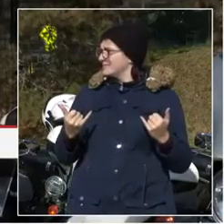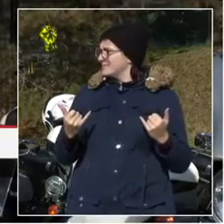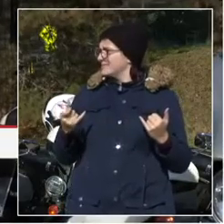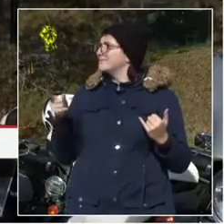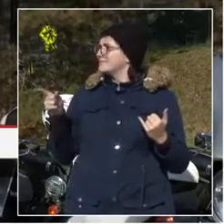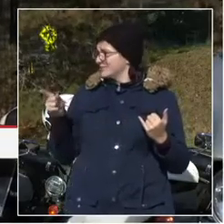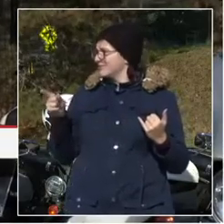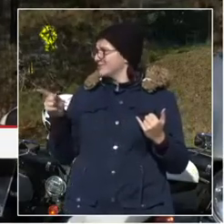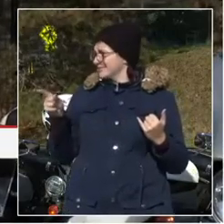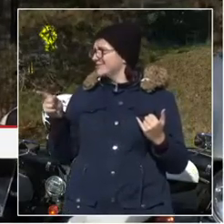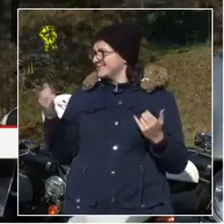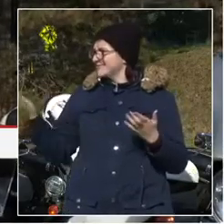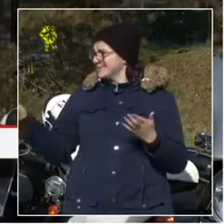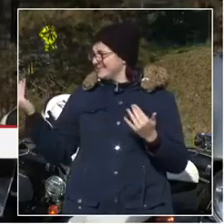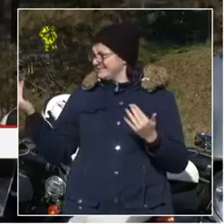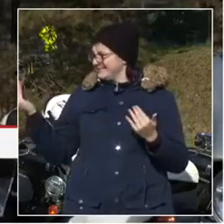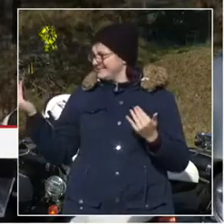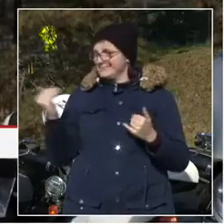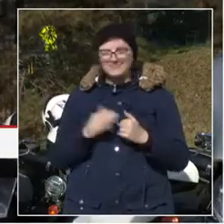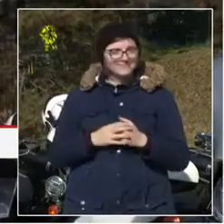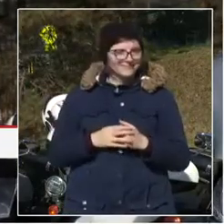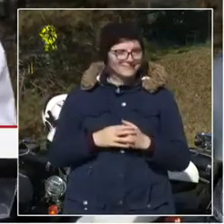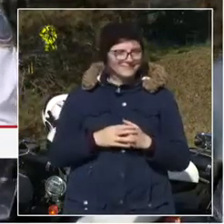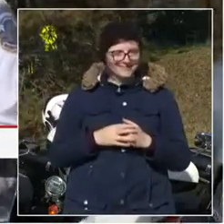Sir, yep, I'll bring you back up, sir.